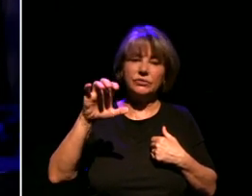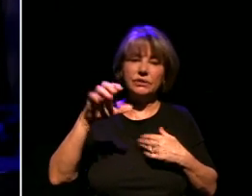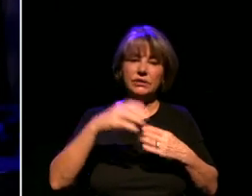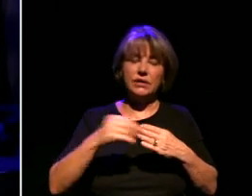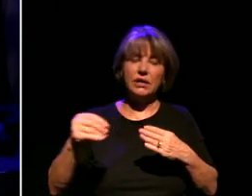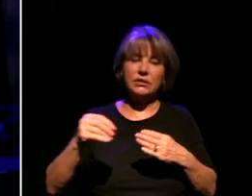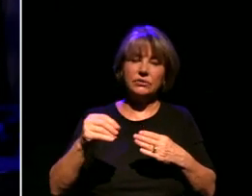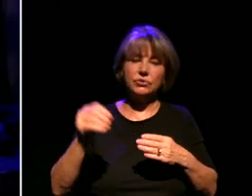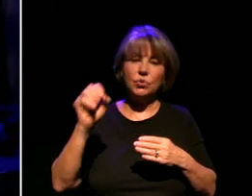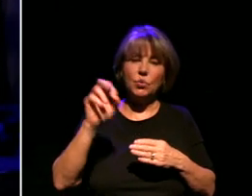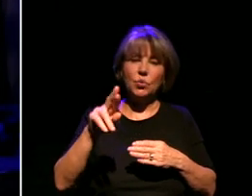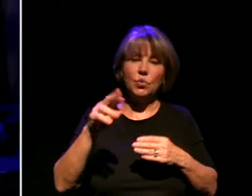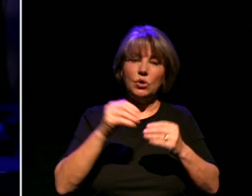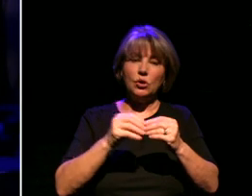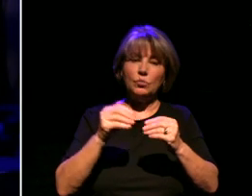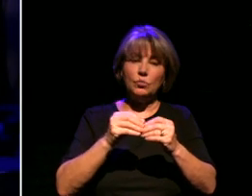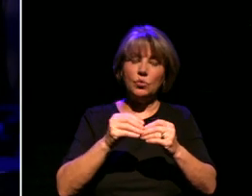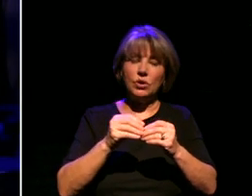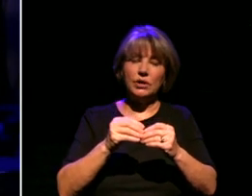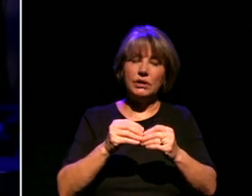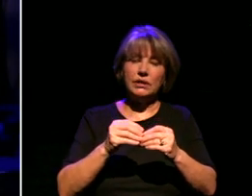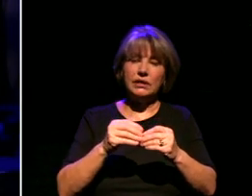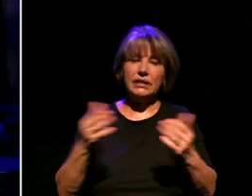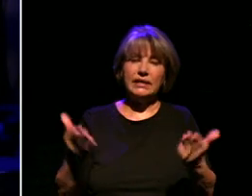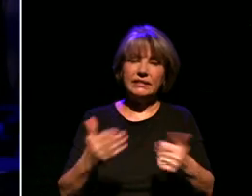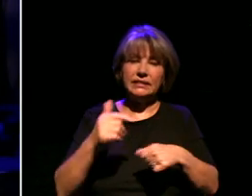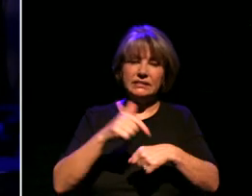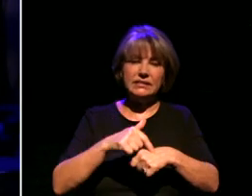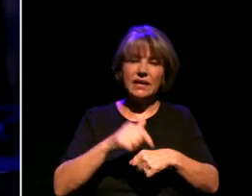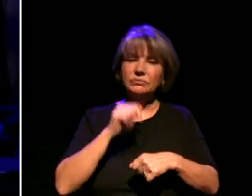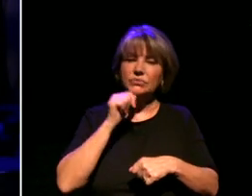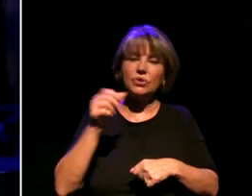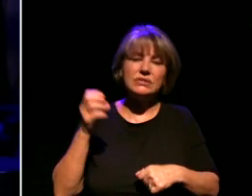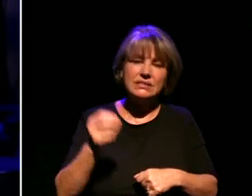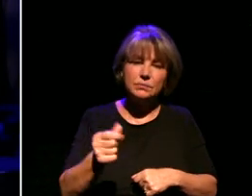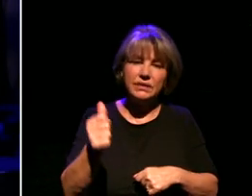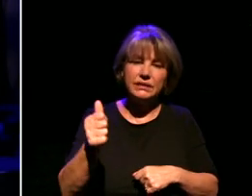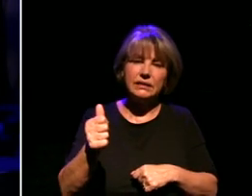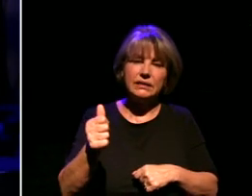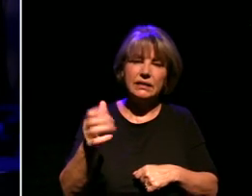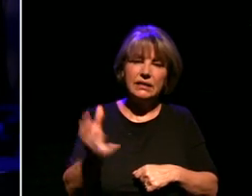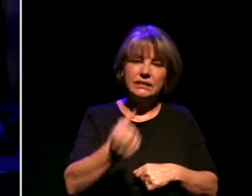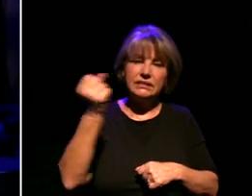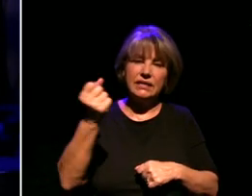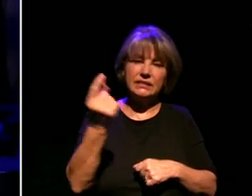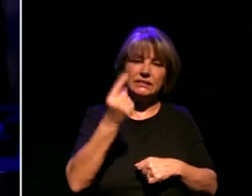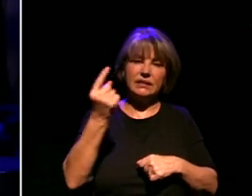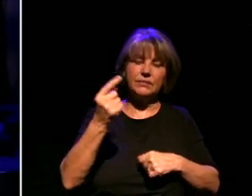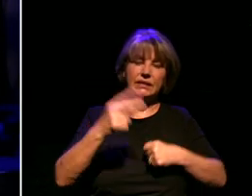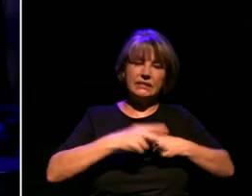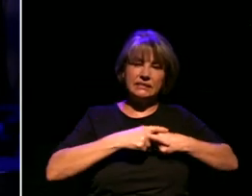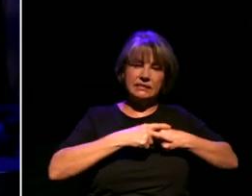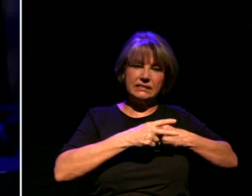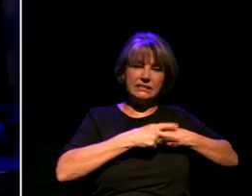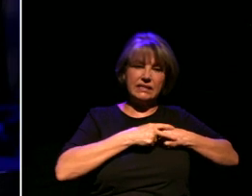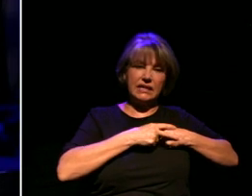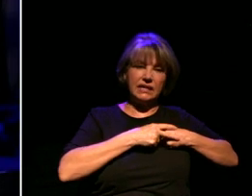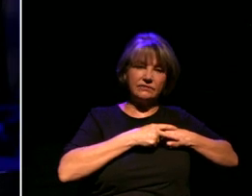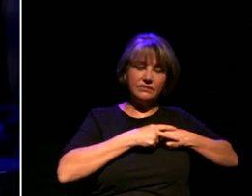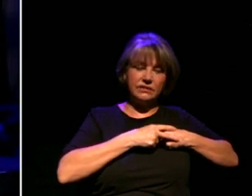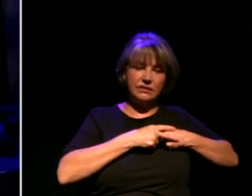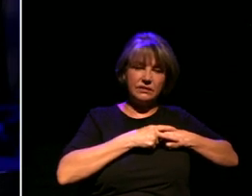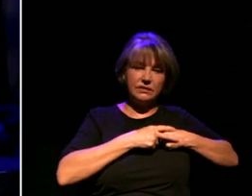don't go at this uncertain time. Just don't spend it all. Take something and start some